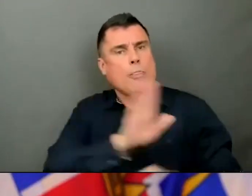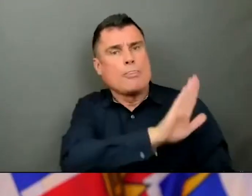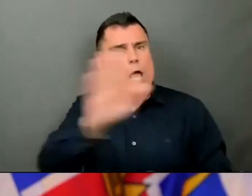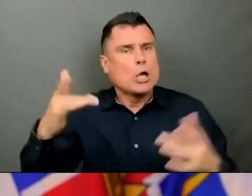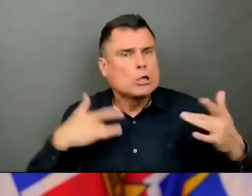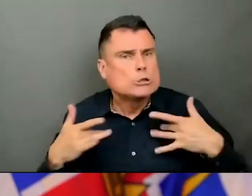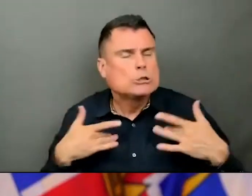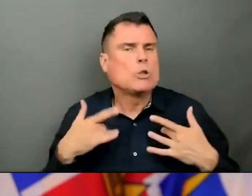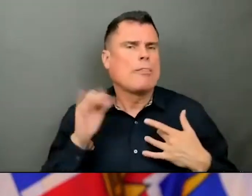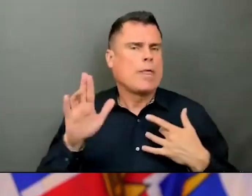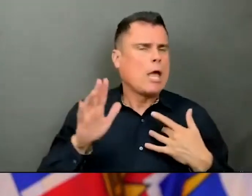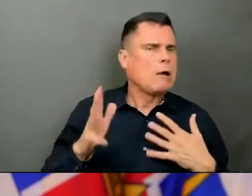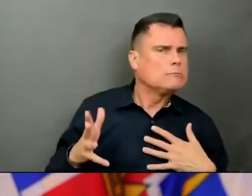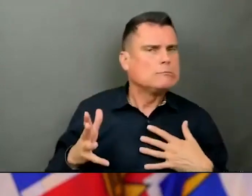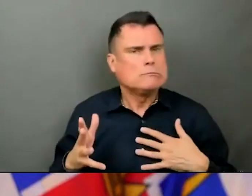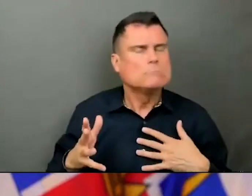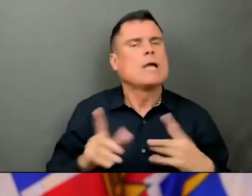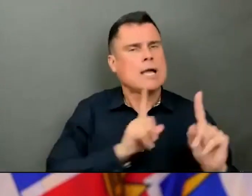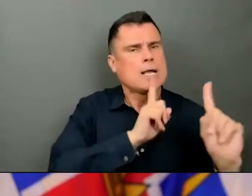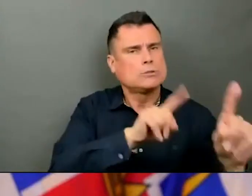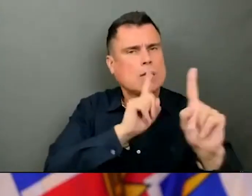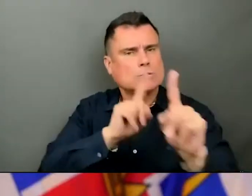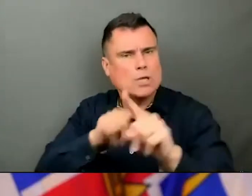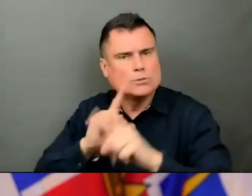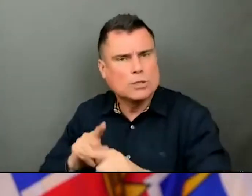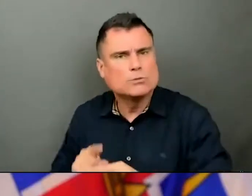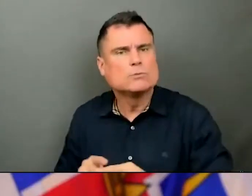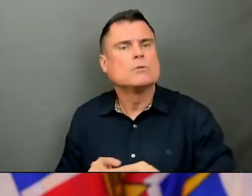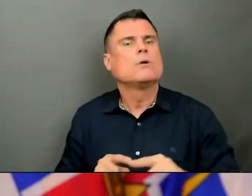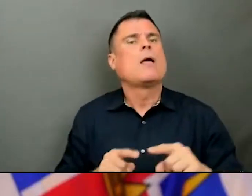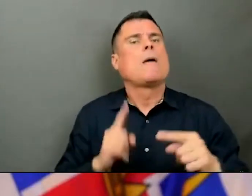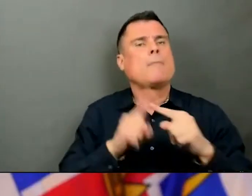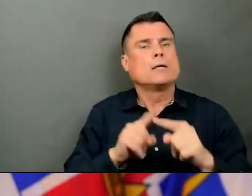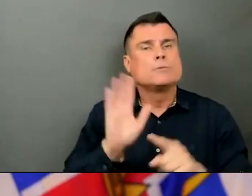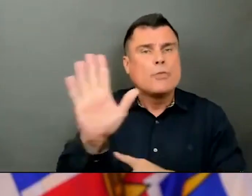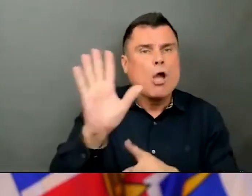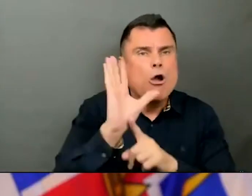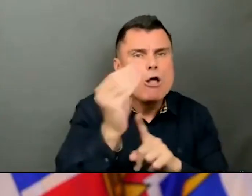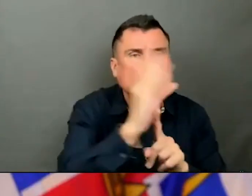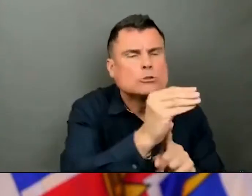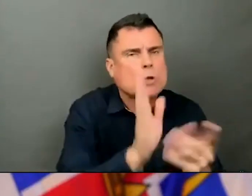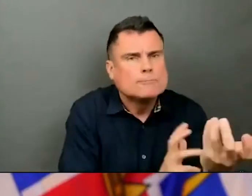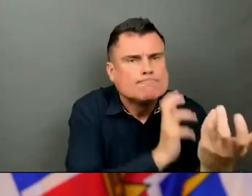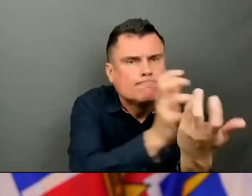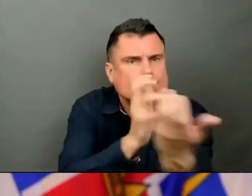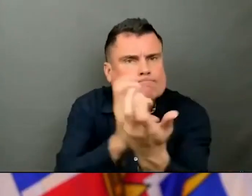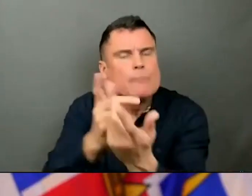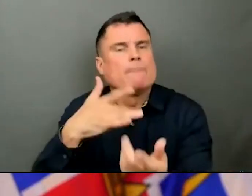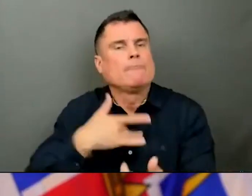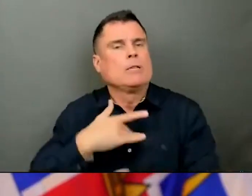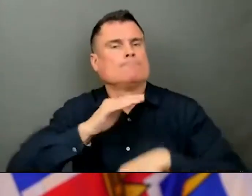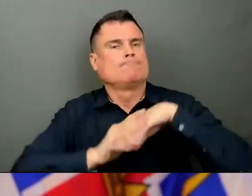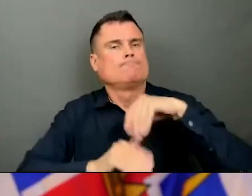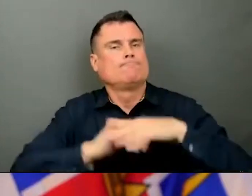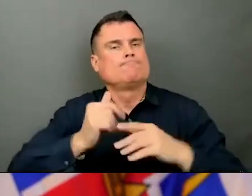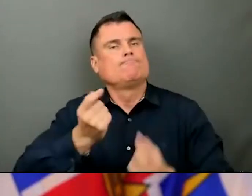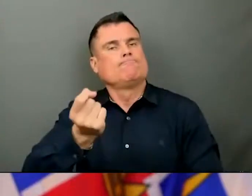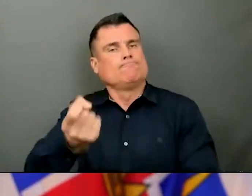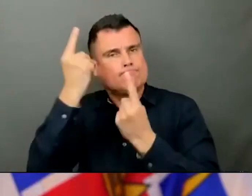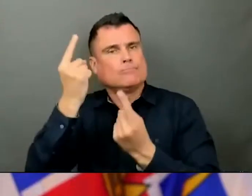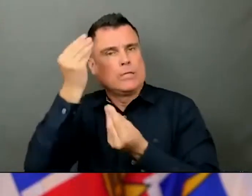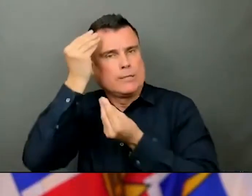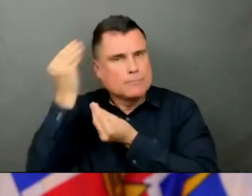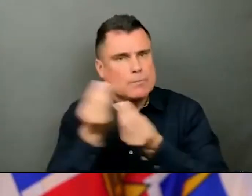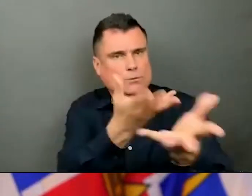in the right tone, answering the right questions, and doing better at that to encourage people to get into